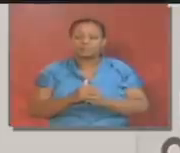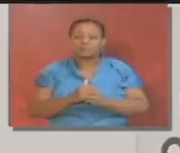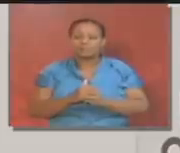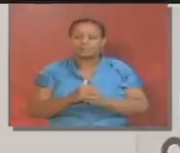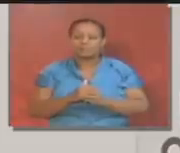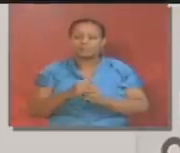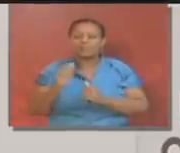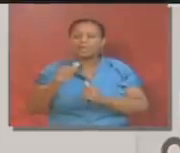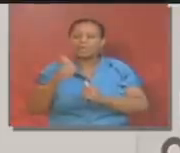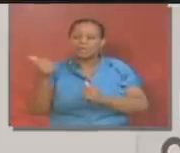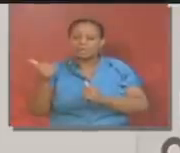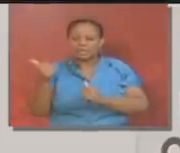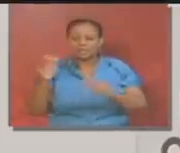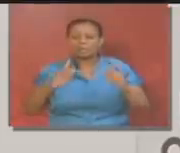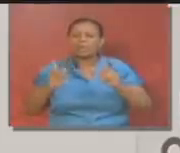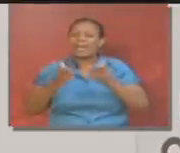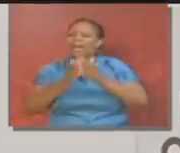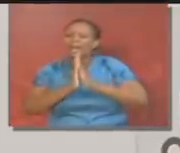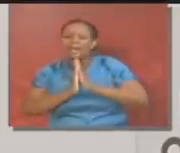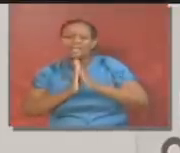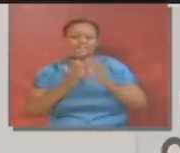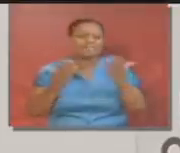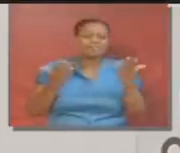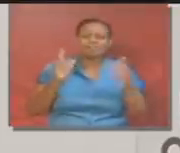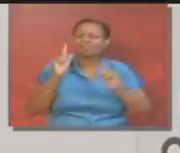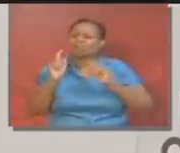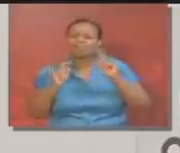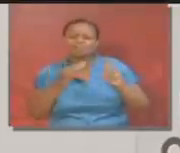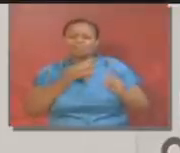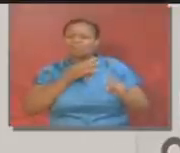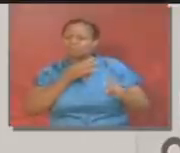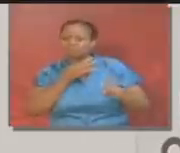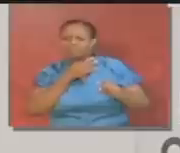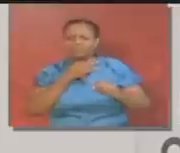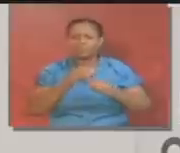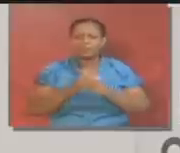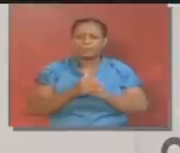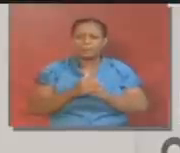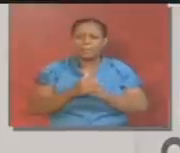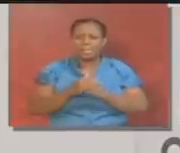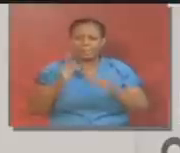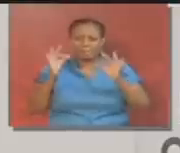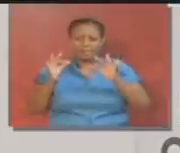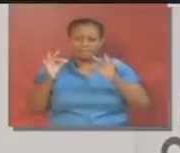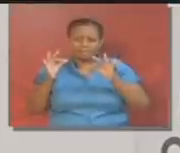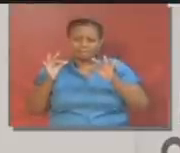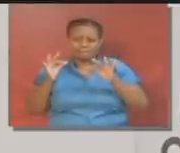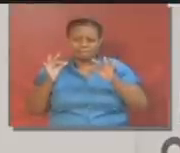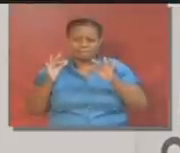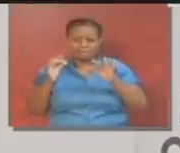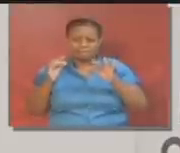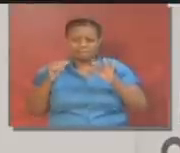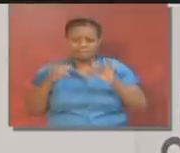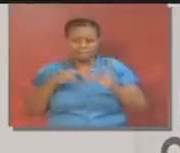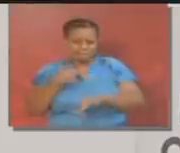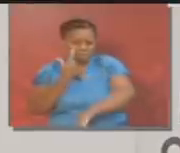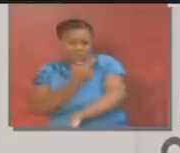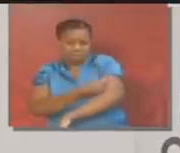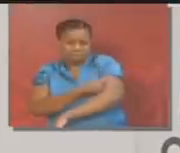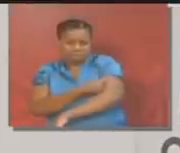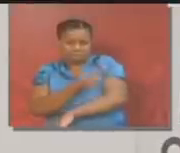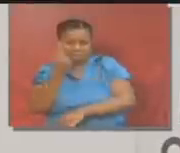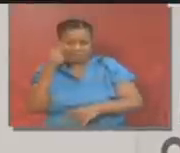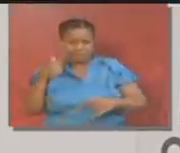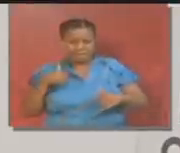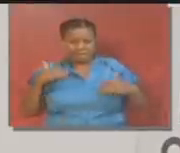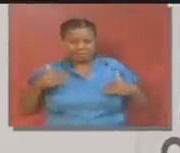people often ask me is, should the person take the vaccine if they're fit and healthy and run and